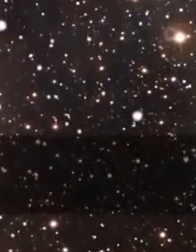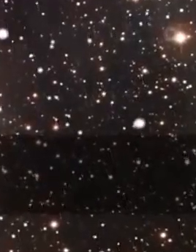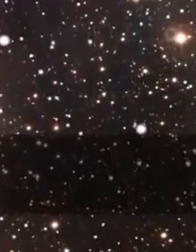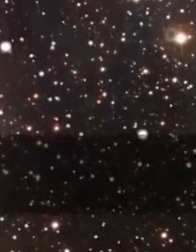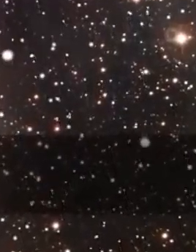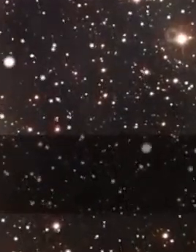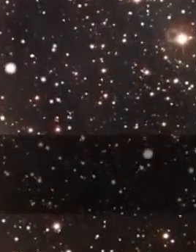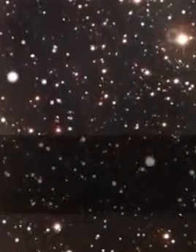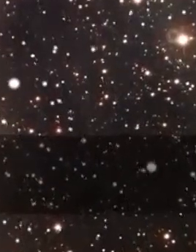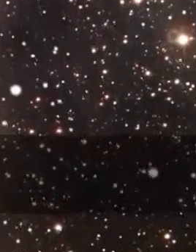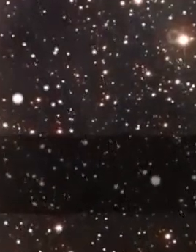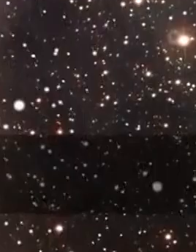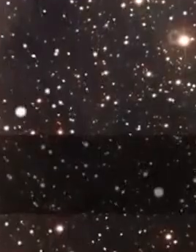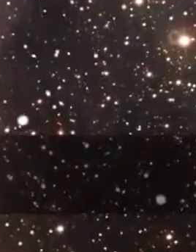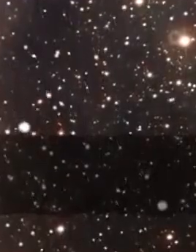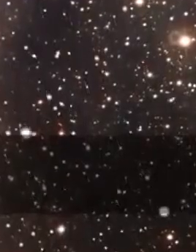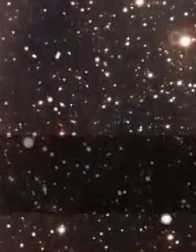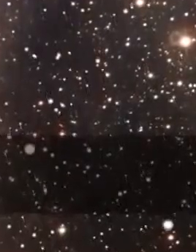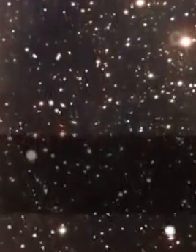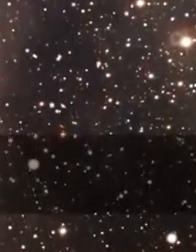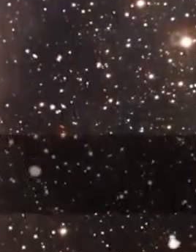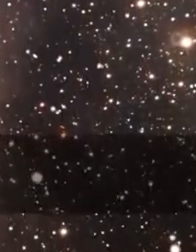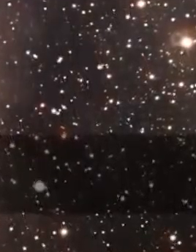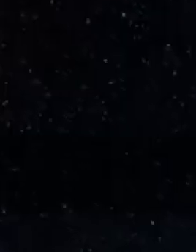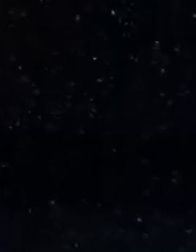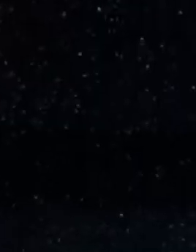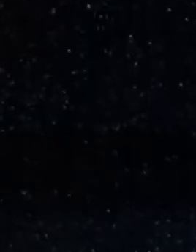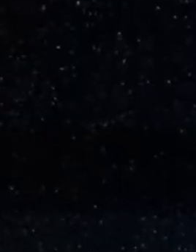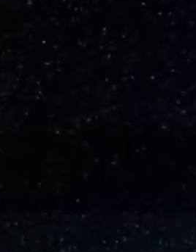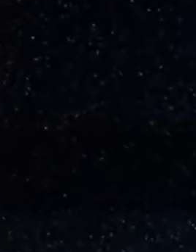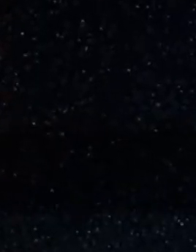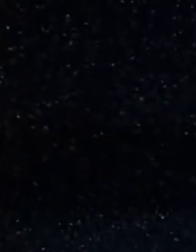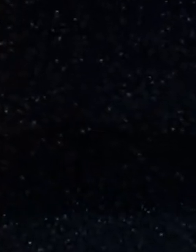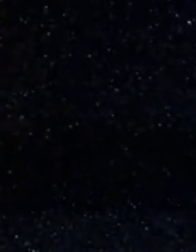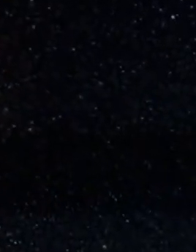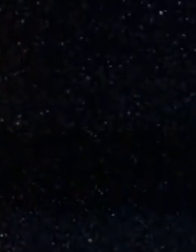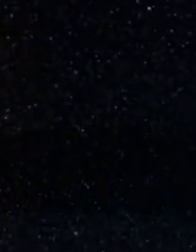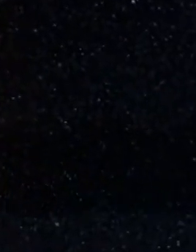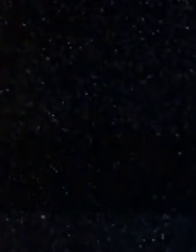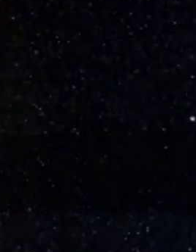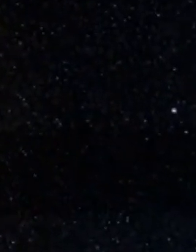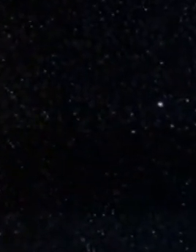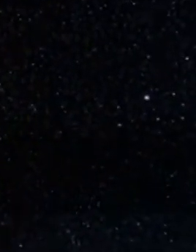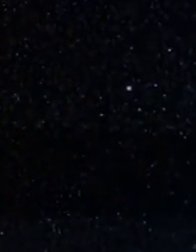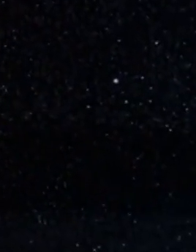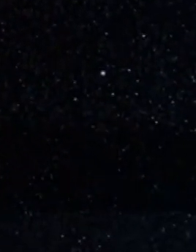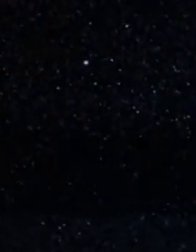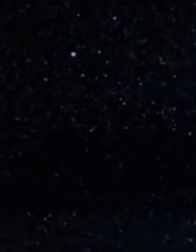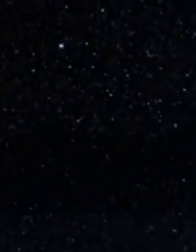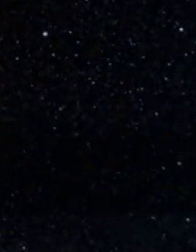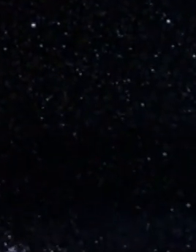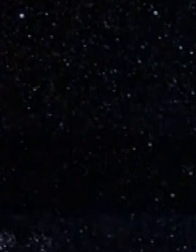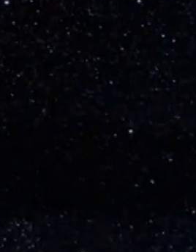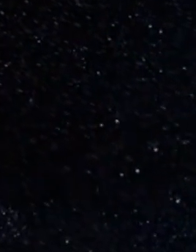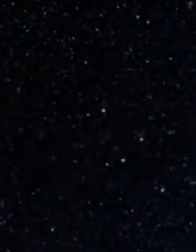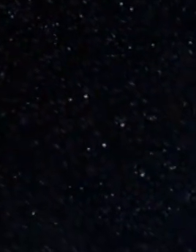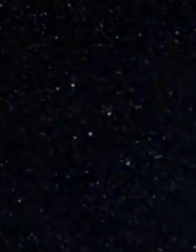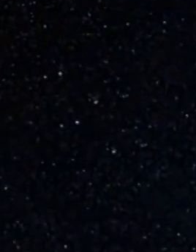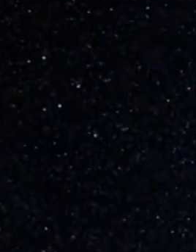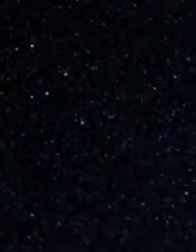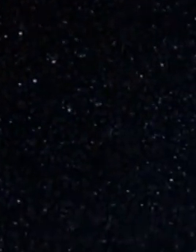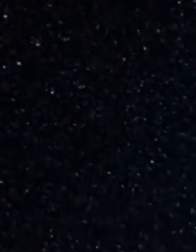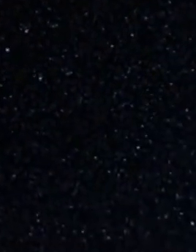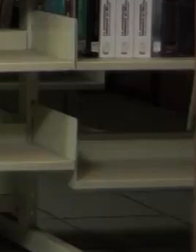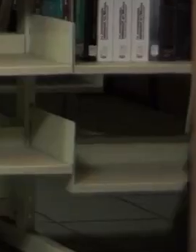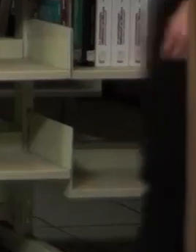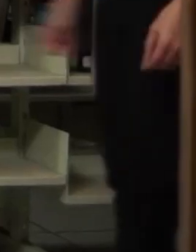to forge the stars we see around us today, the planets that orbit them, and life as we know it.